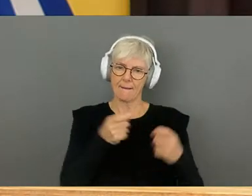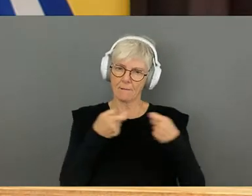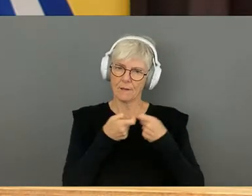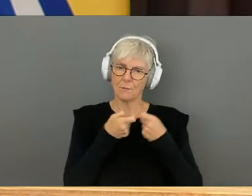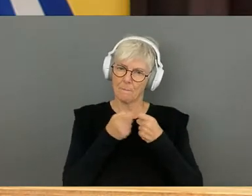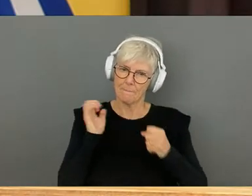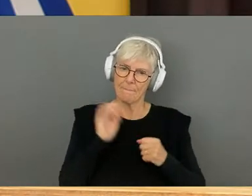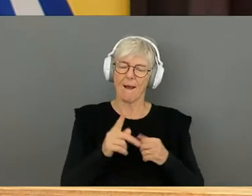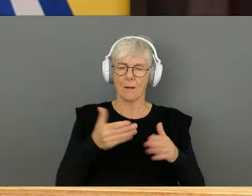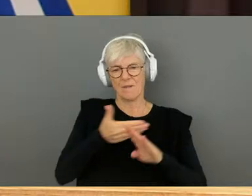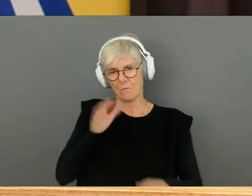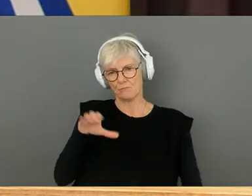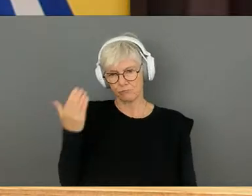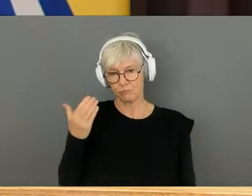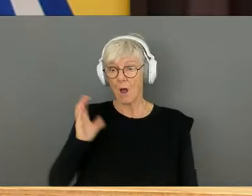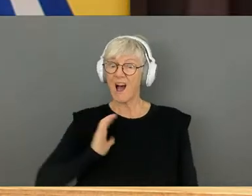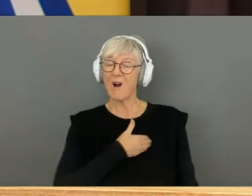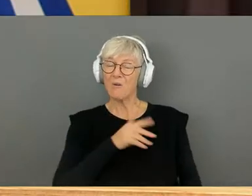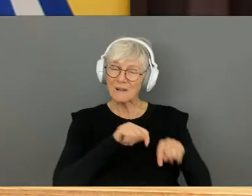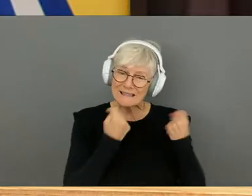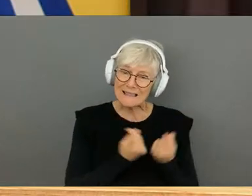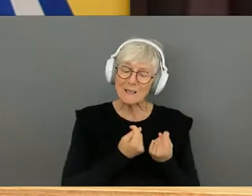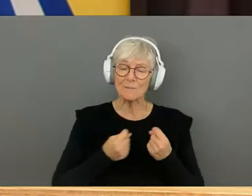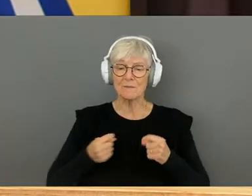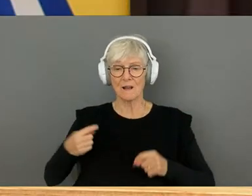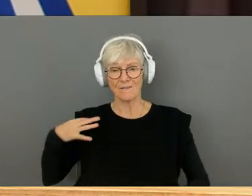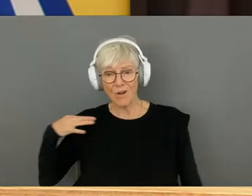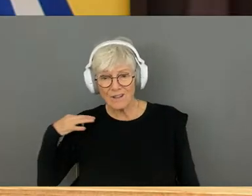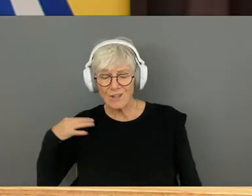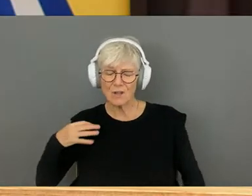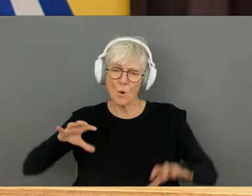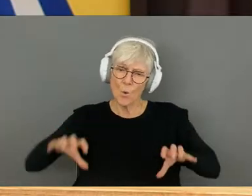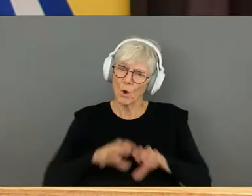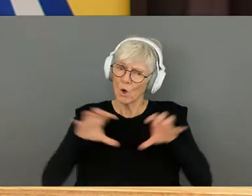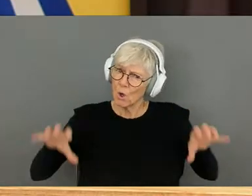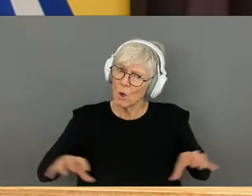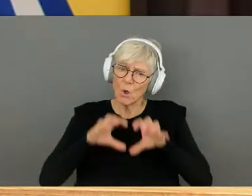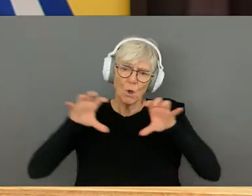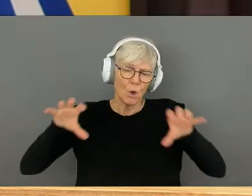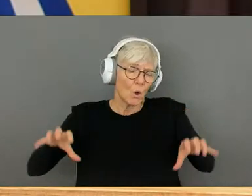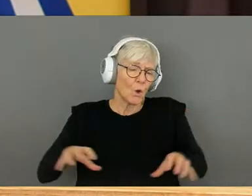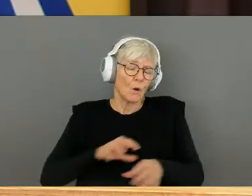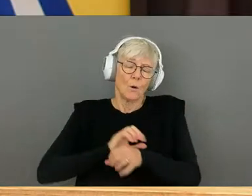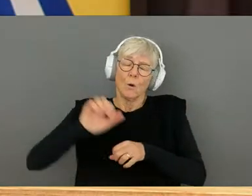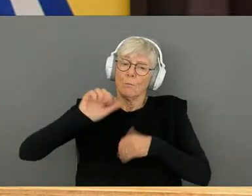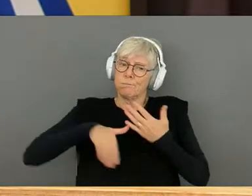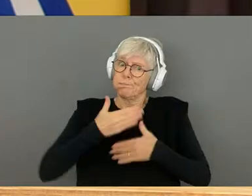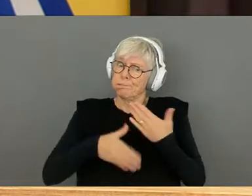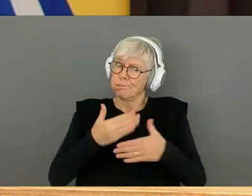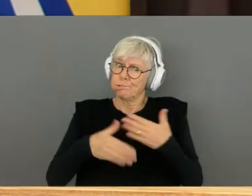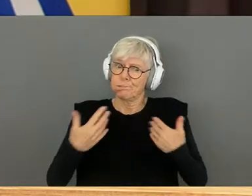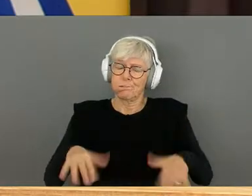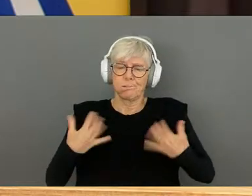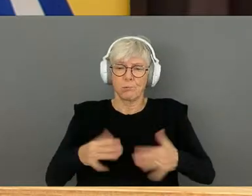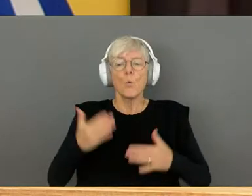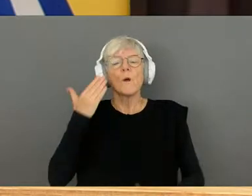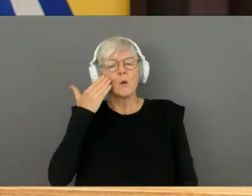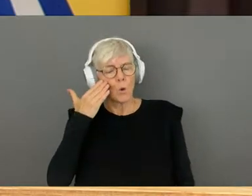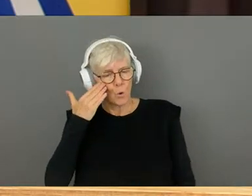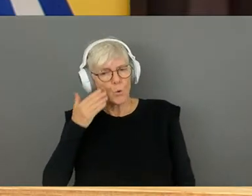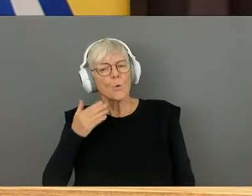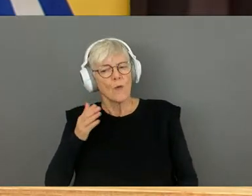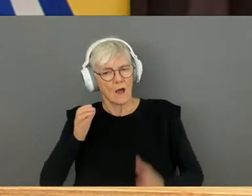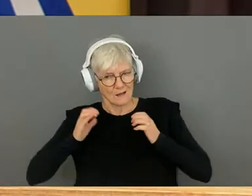are working so hard to have that, because I understand how frustrating it is for our customers and how difficult it is.